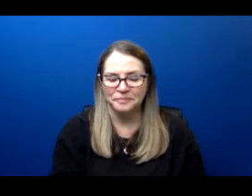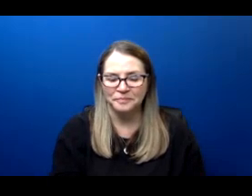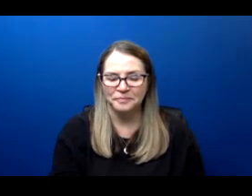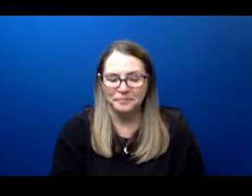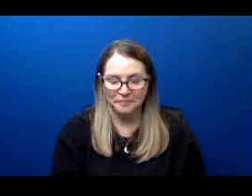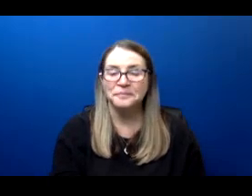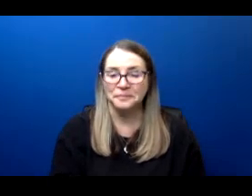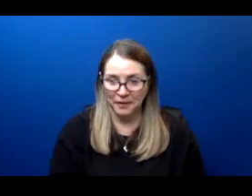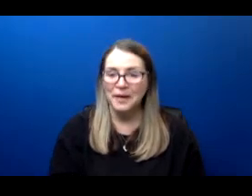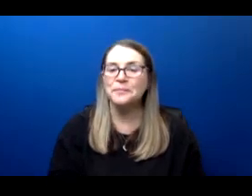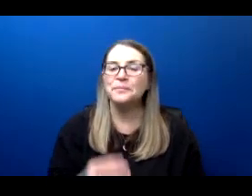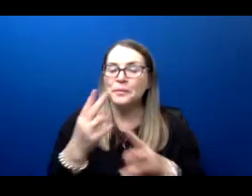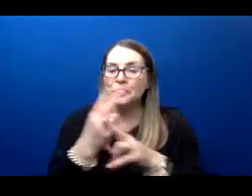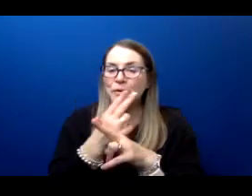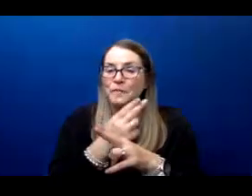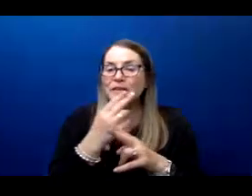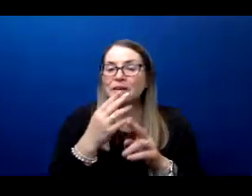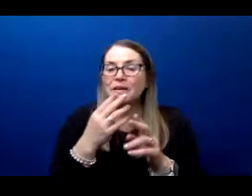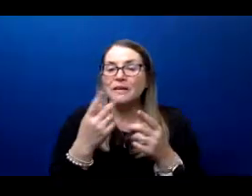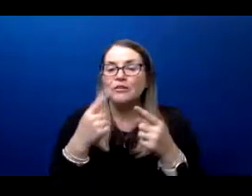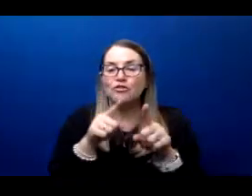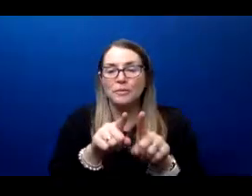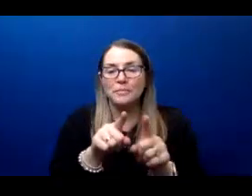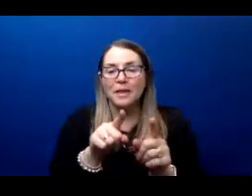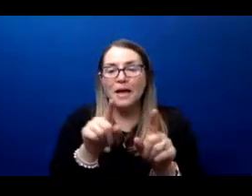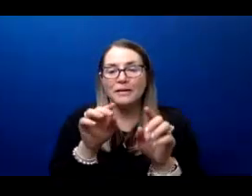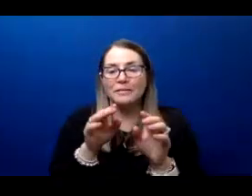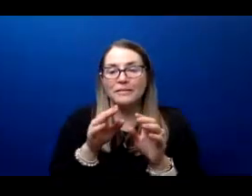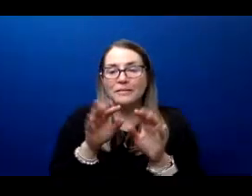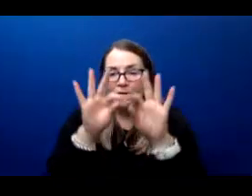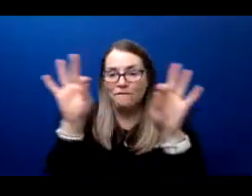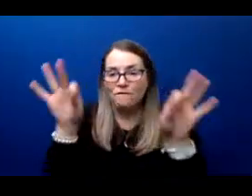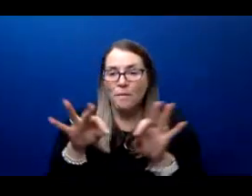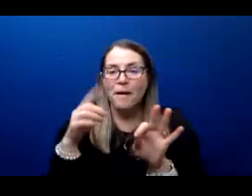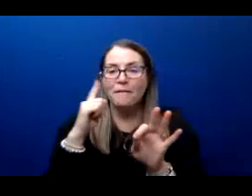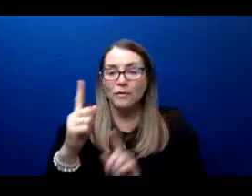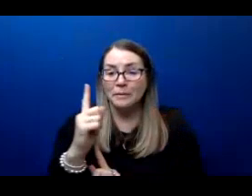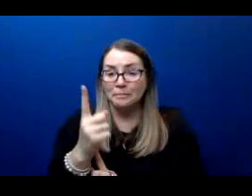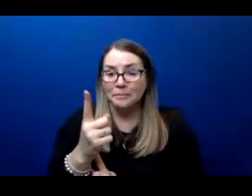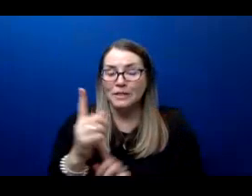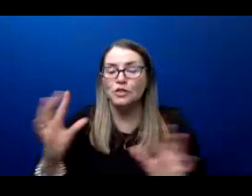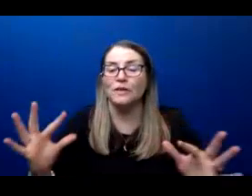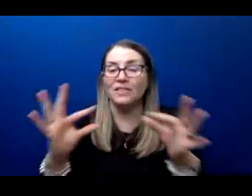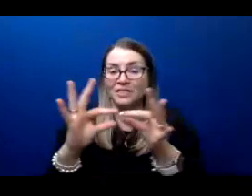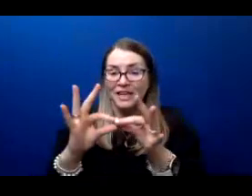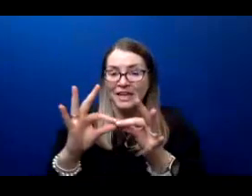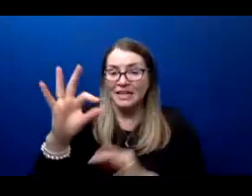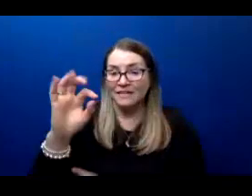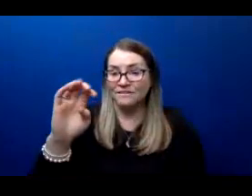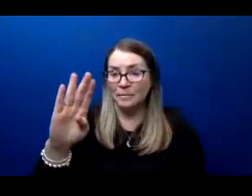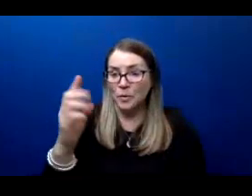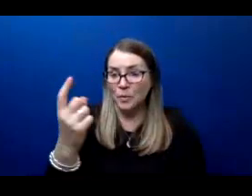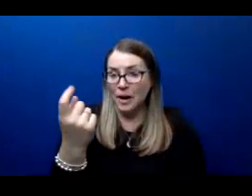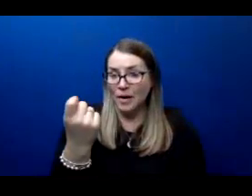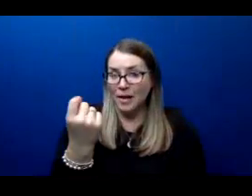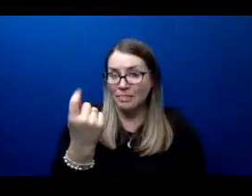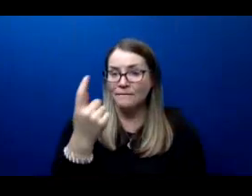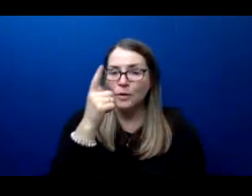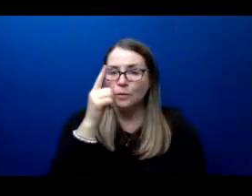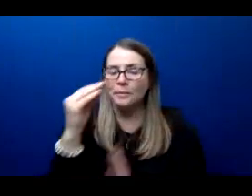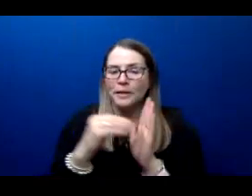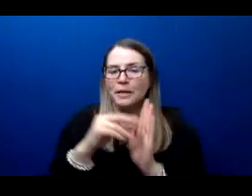the new streamlined formatting of the minutes, now that they have been approved, a link to the full recording from the February 11th meeting will be added to the NOMHE